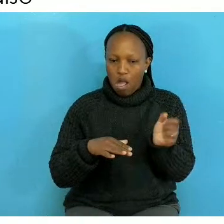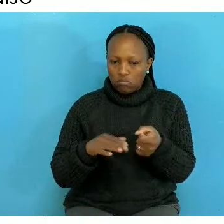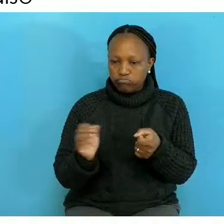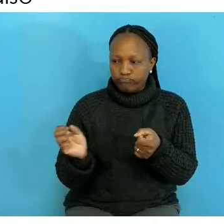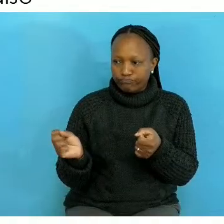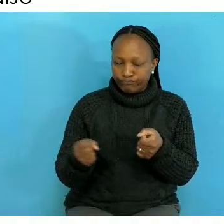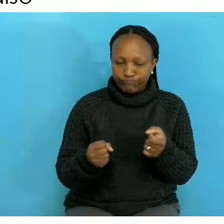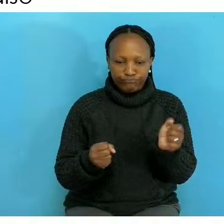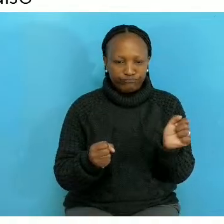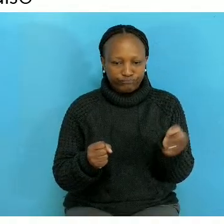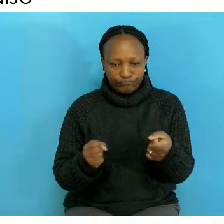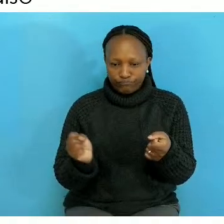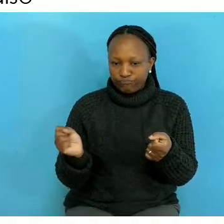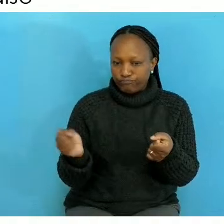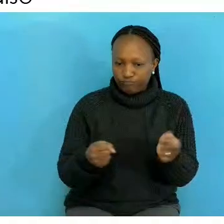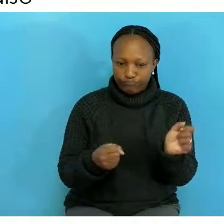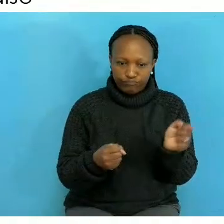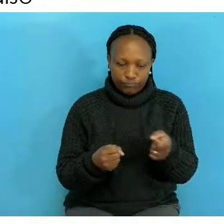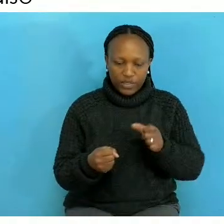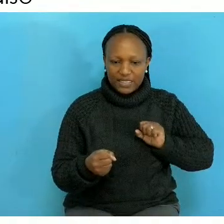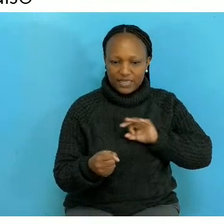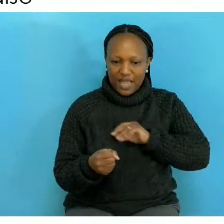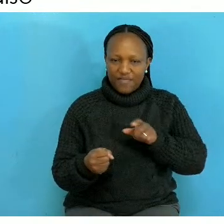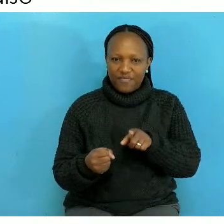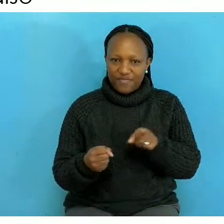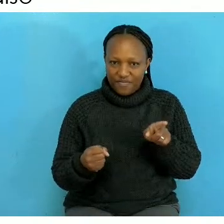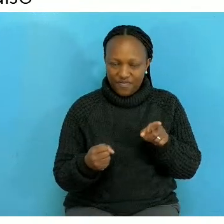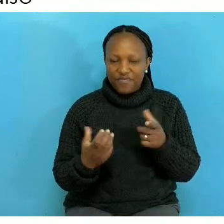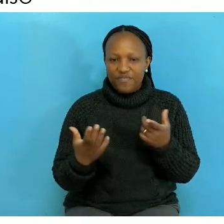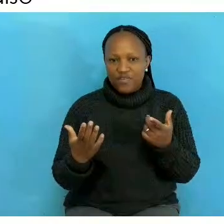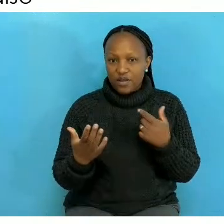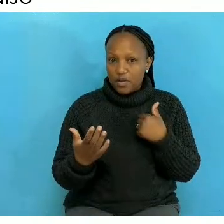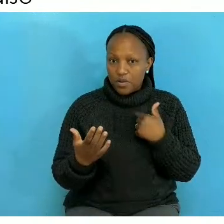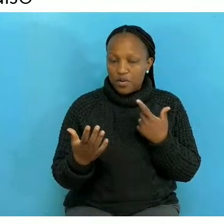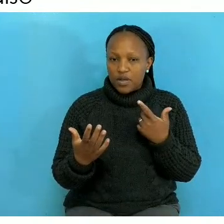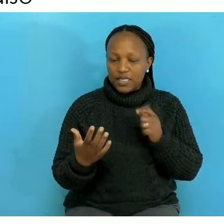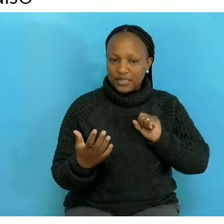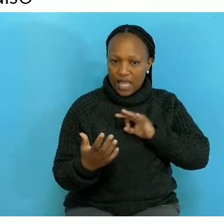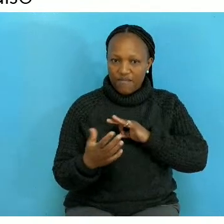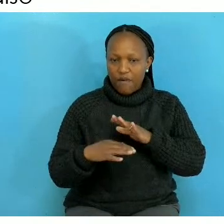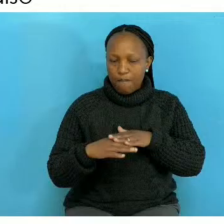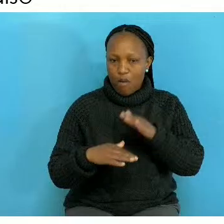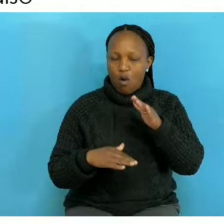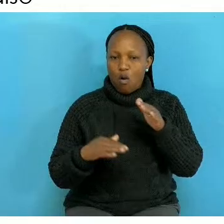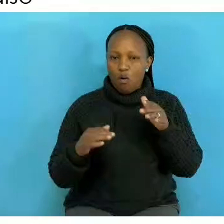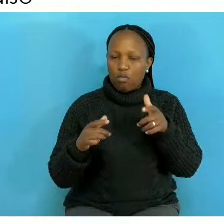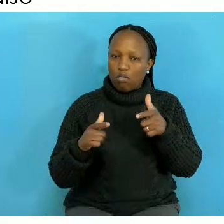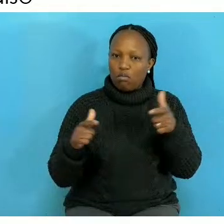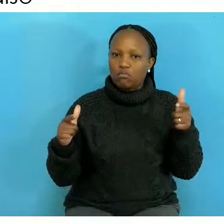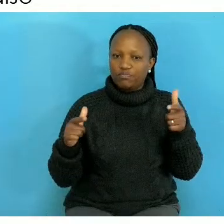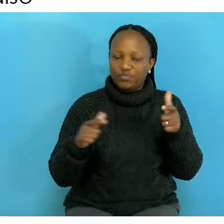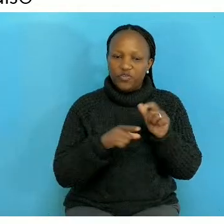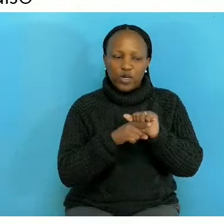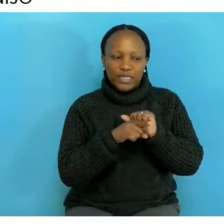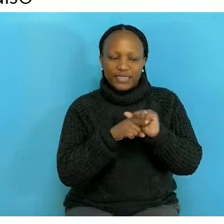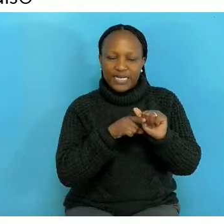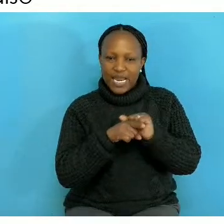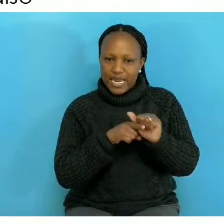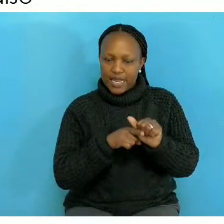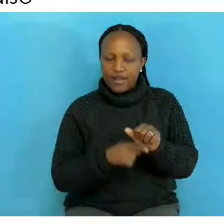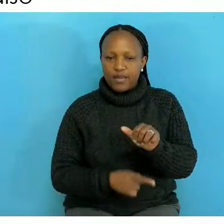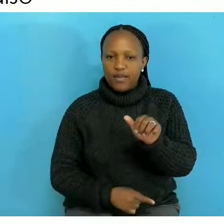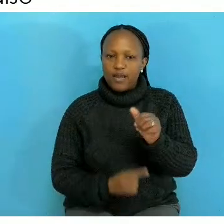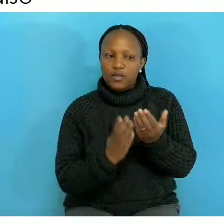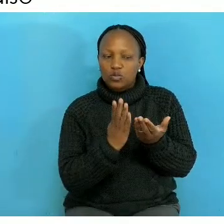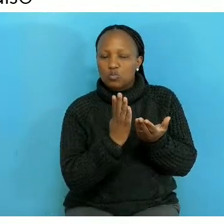attracting staff and also increasing our staff complement through the training academy, which it